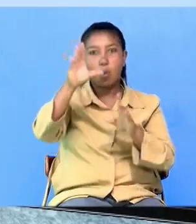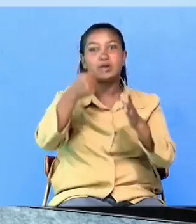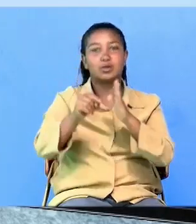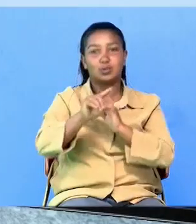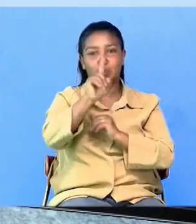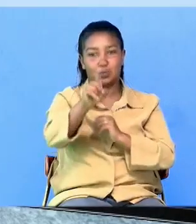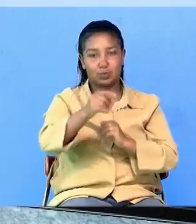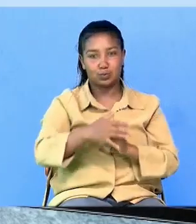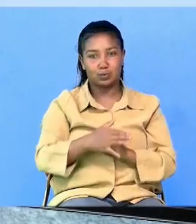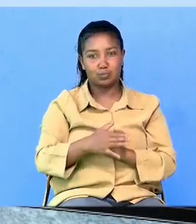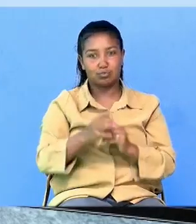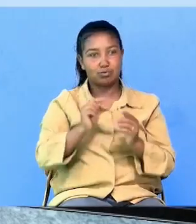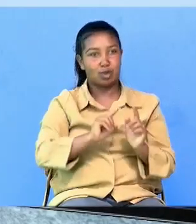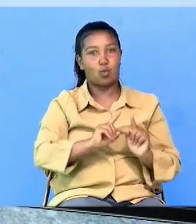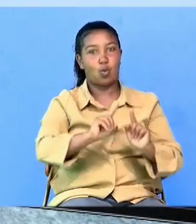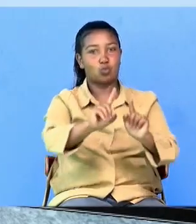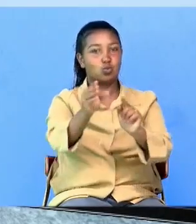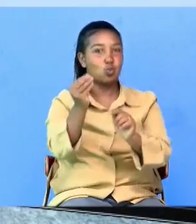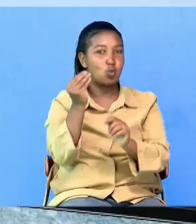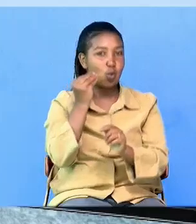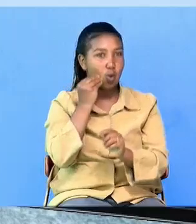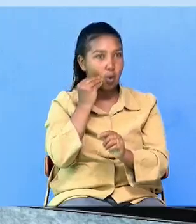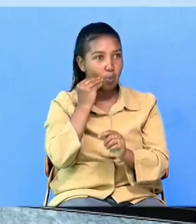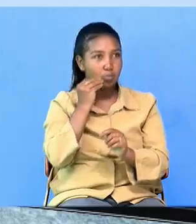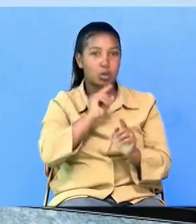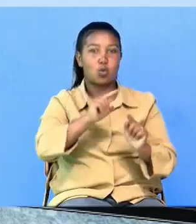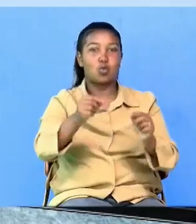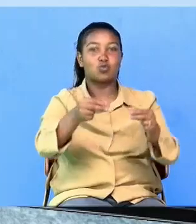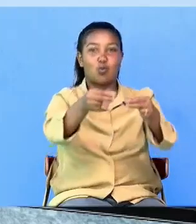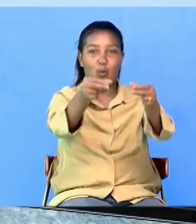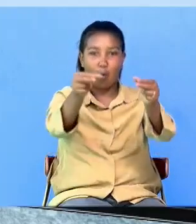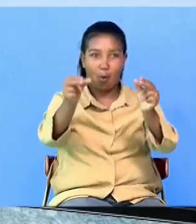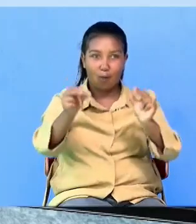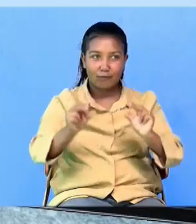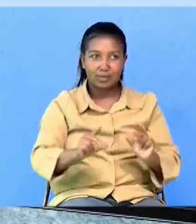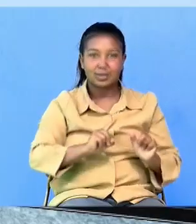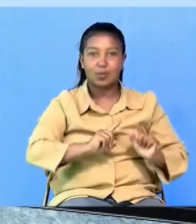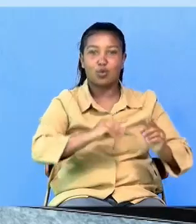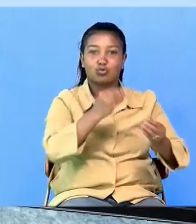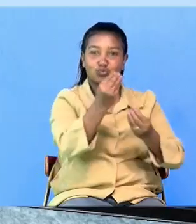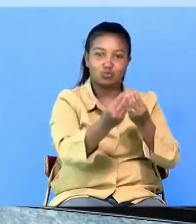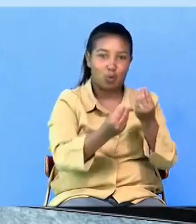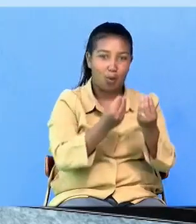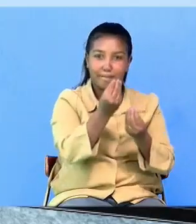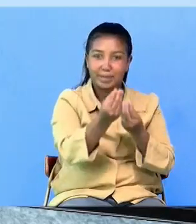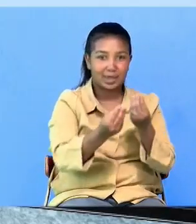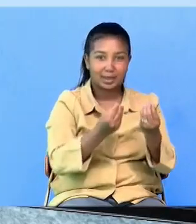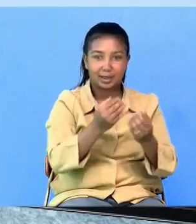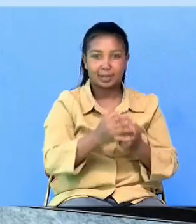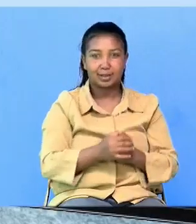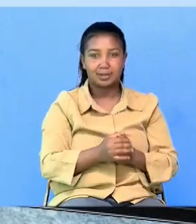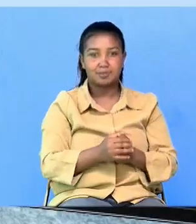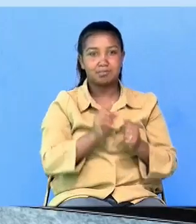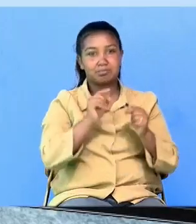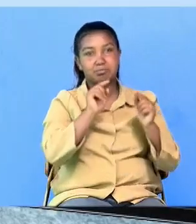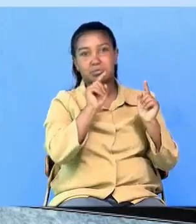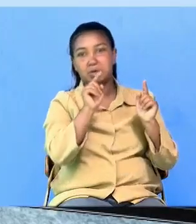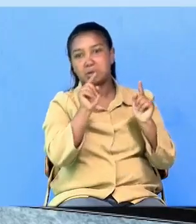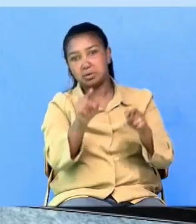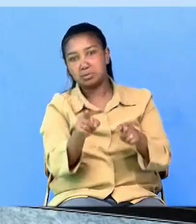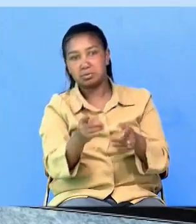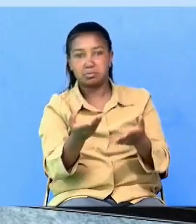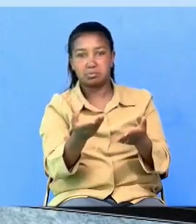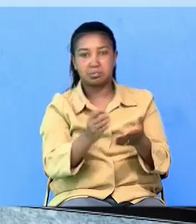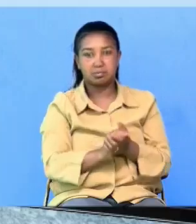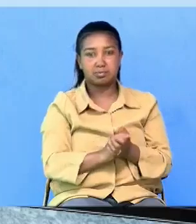course, they go to home, they go to office, they go to shopping, yeah. They write something,